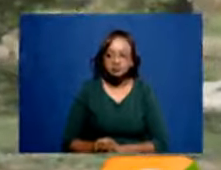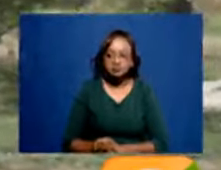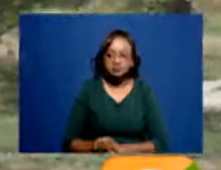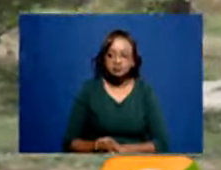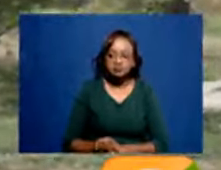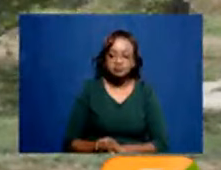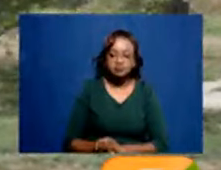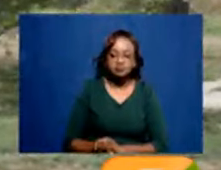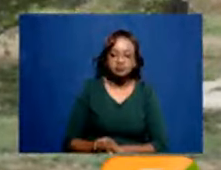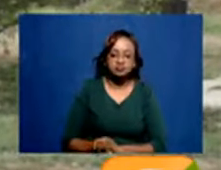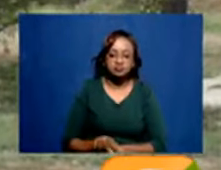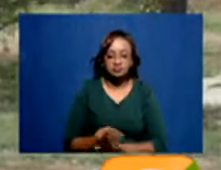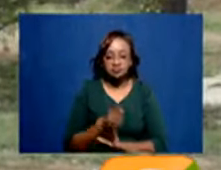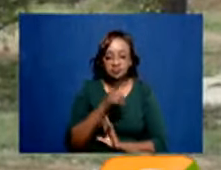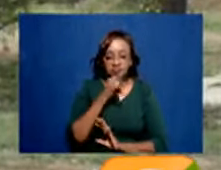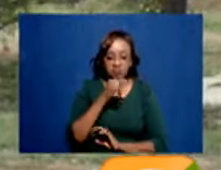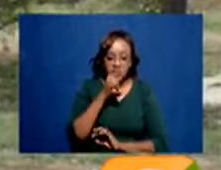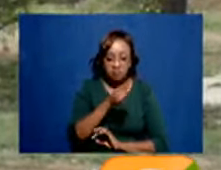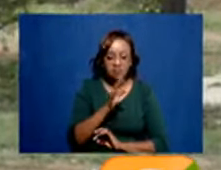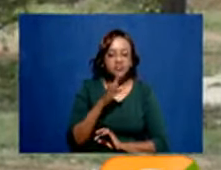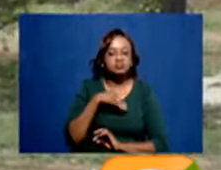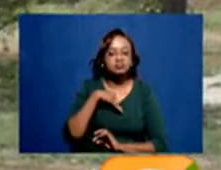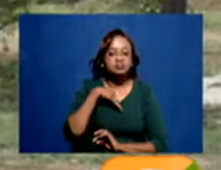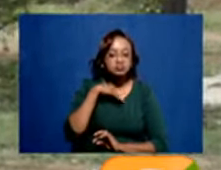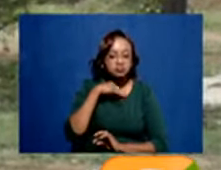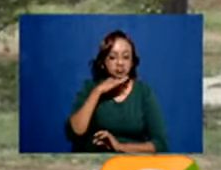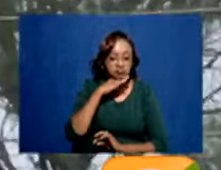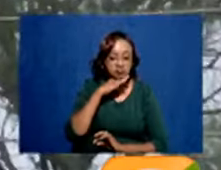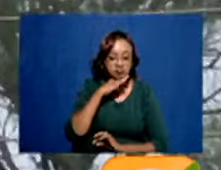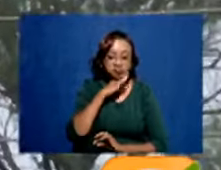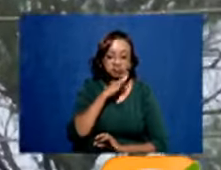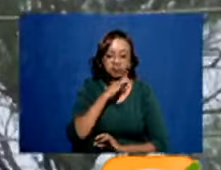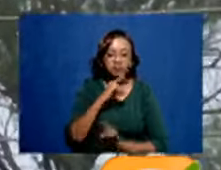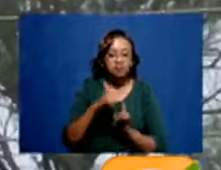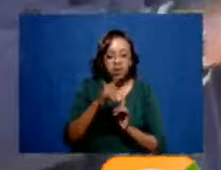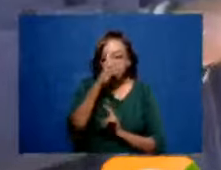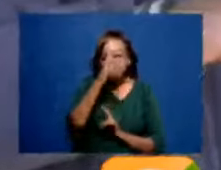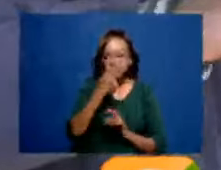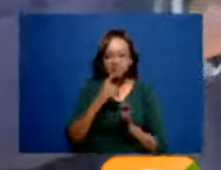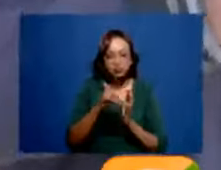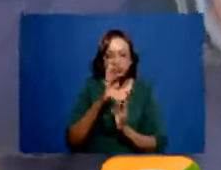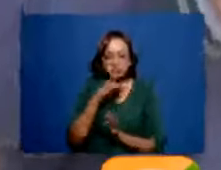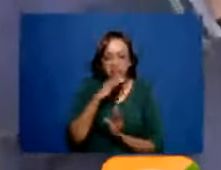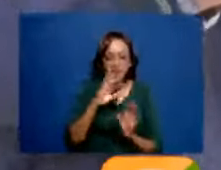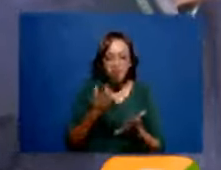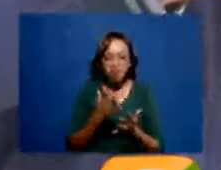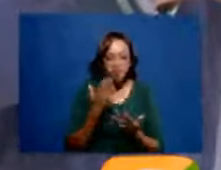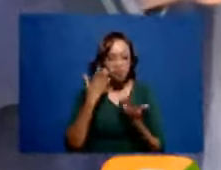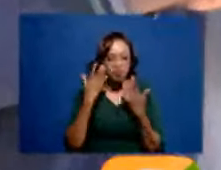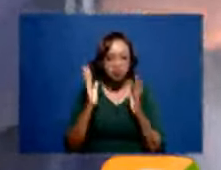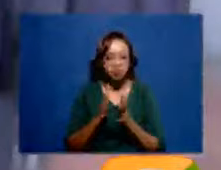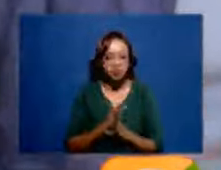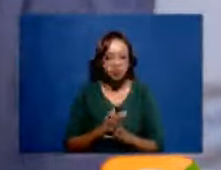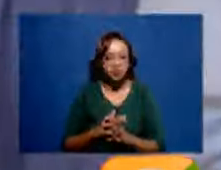is reported to have met his death in what police now say are unclear circumstances.